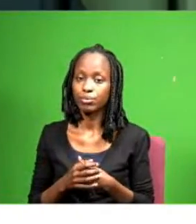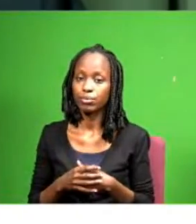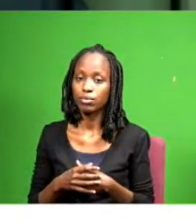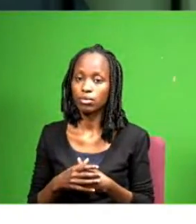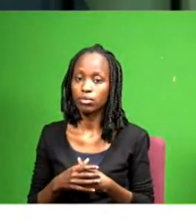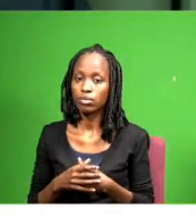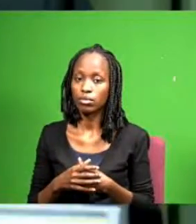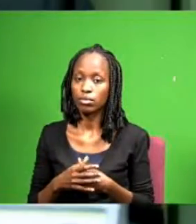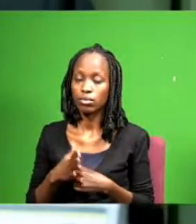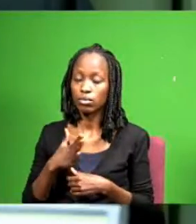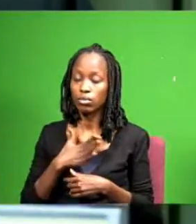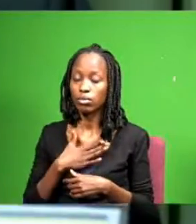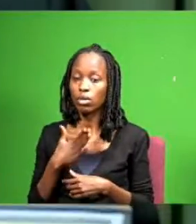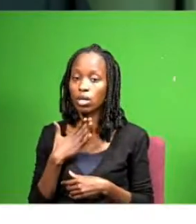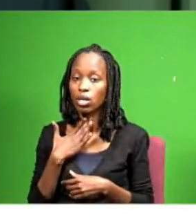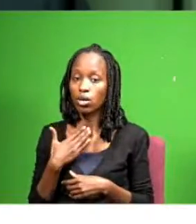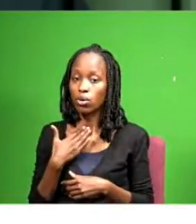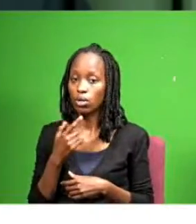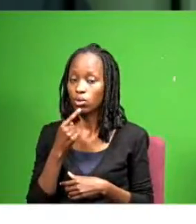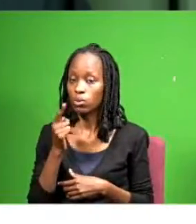I want to say that